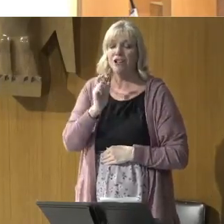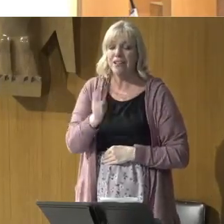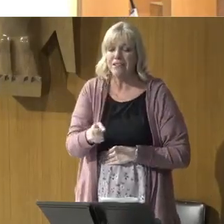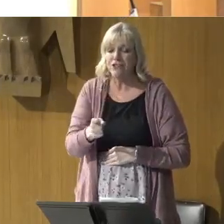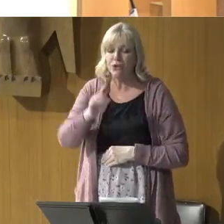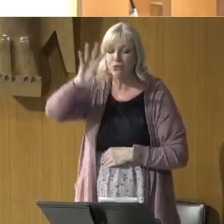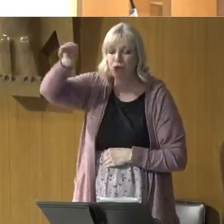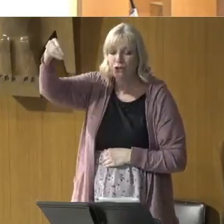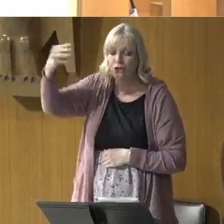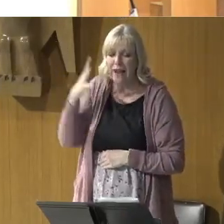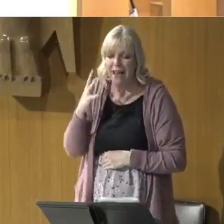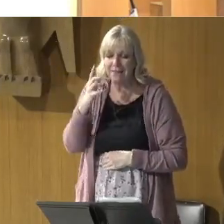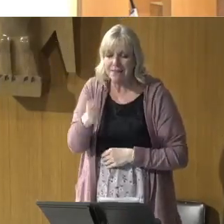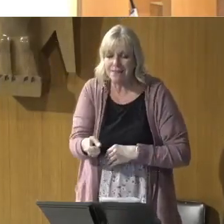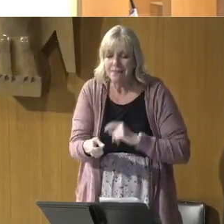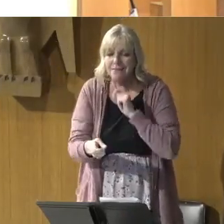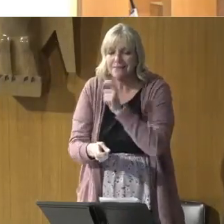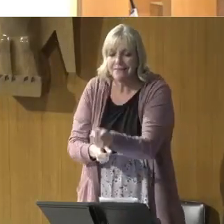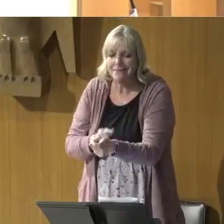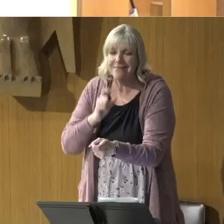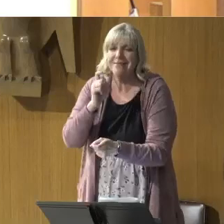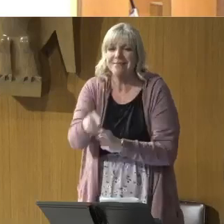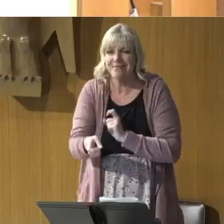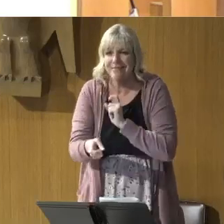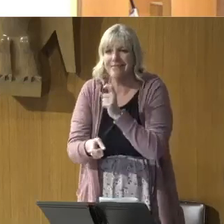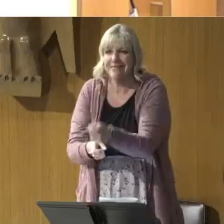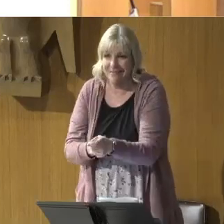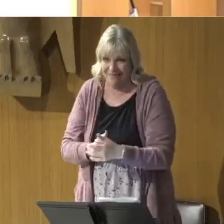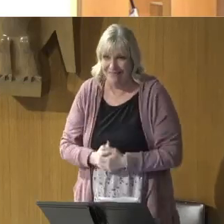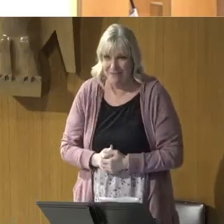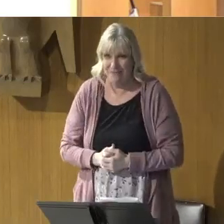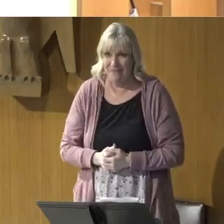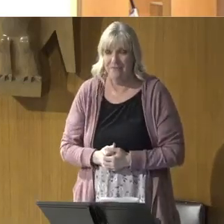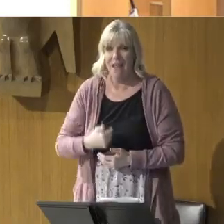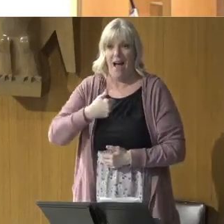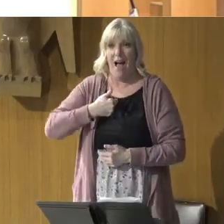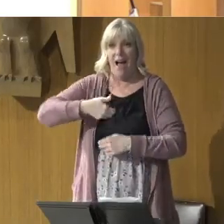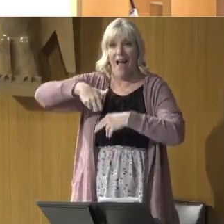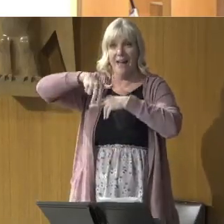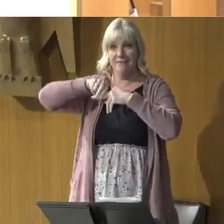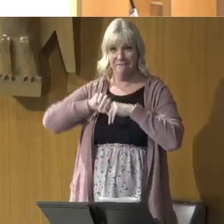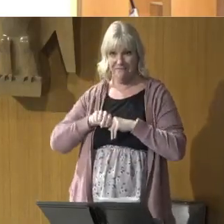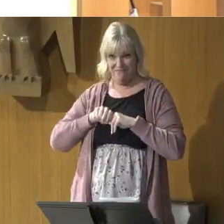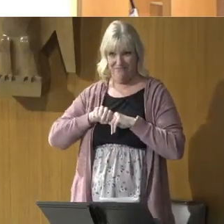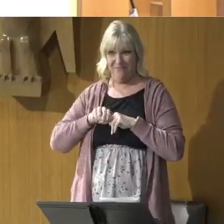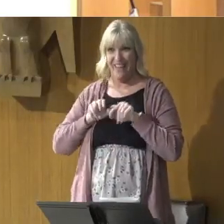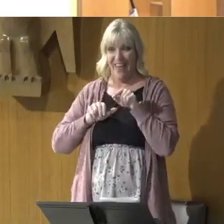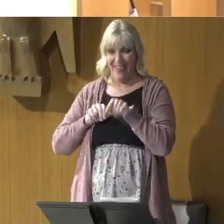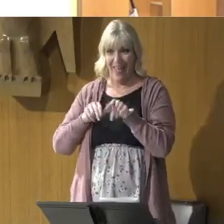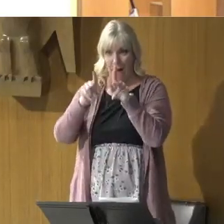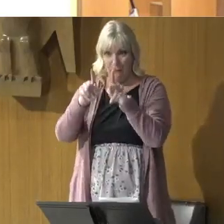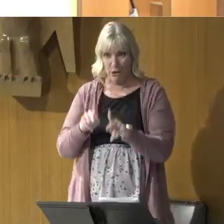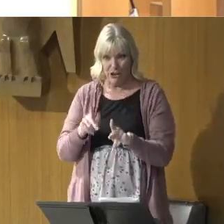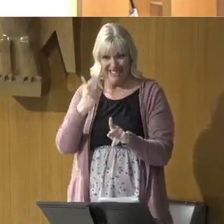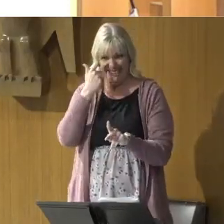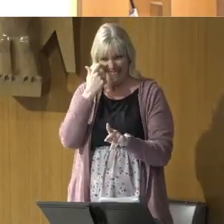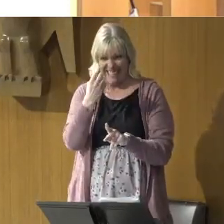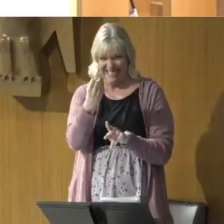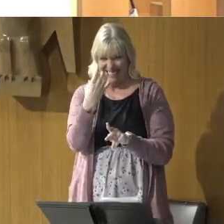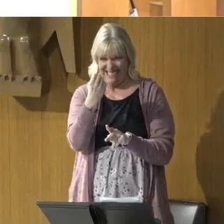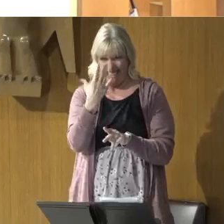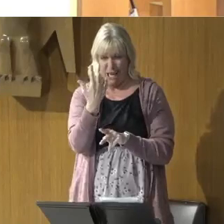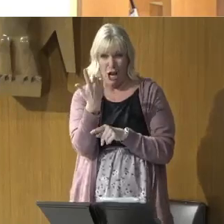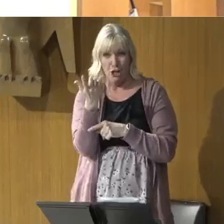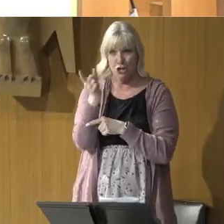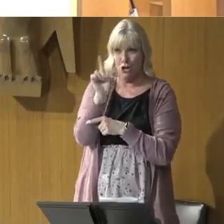you grace upon grace and then I'm going to sit down and the first person who spoke and came up is going to